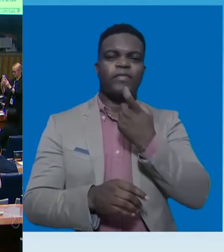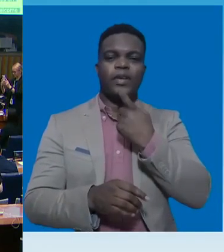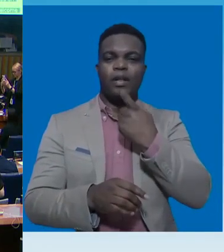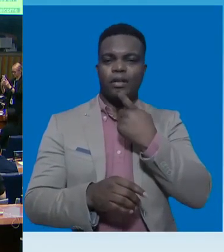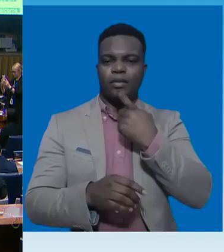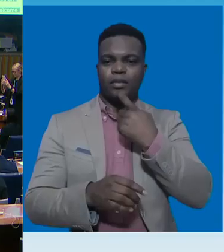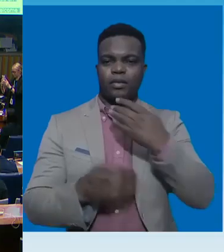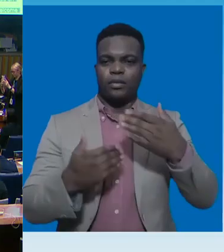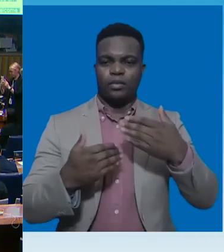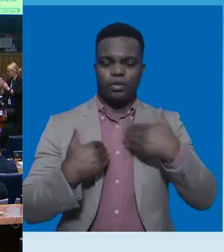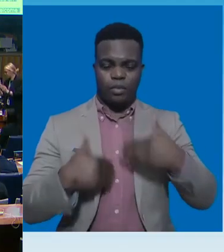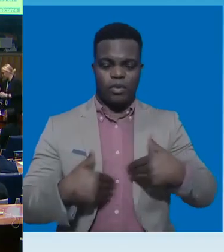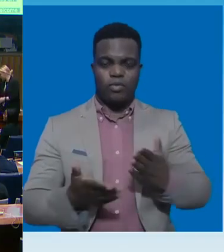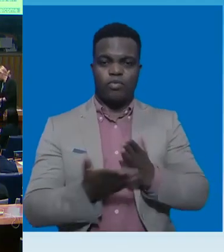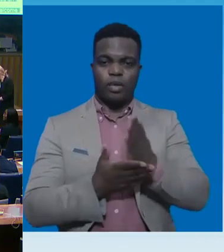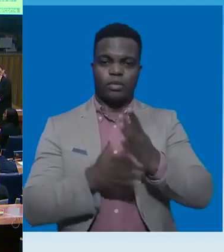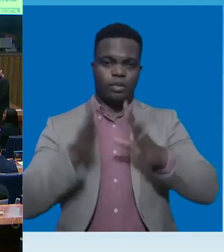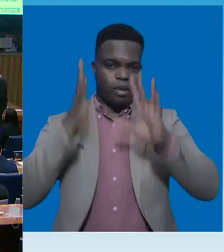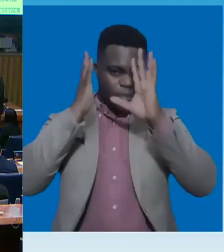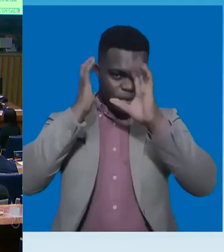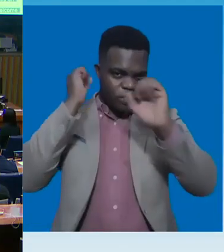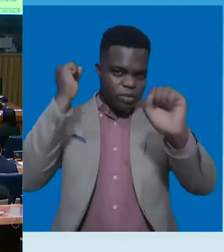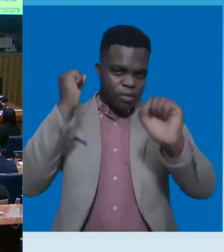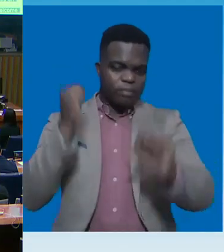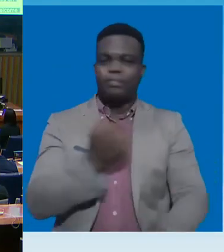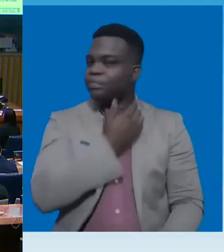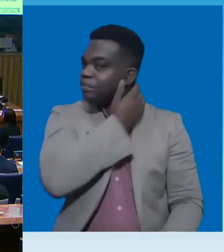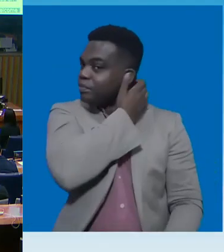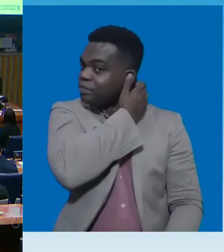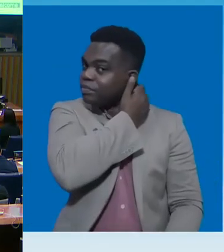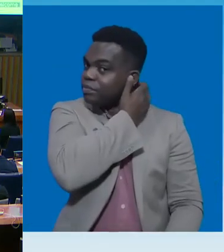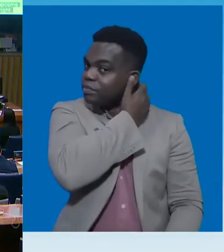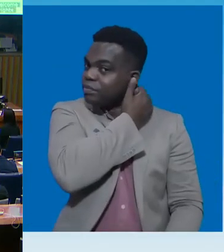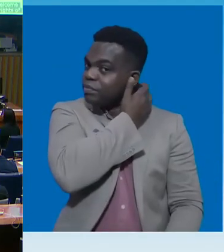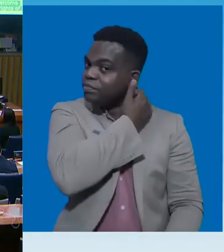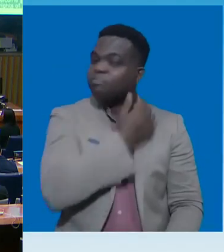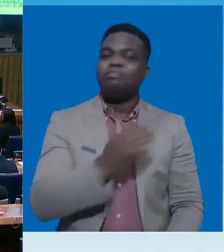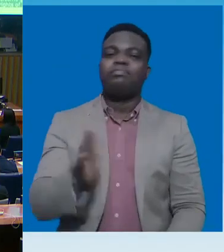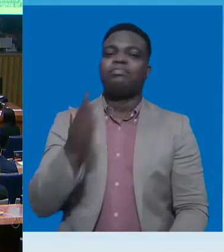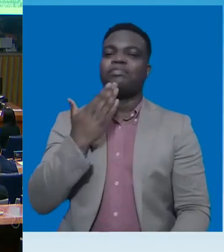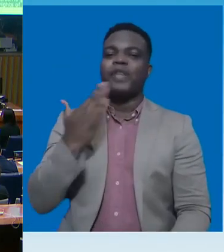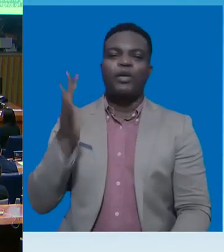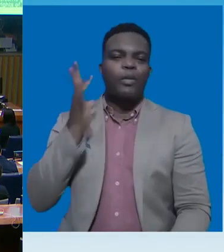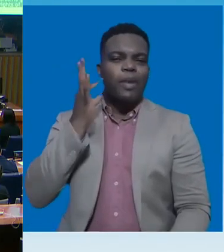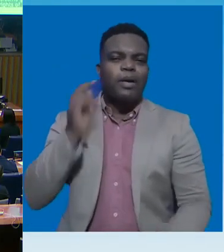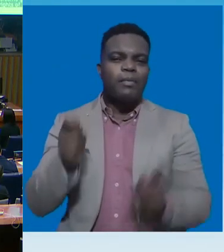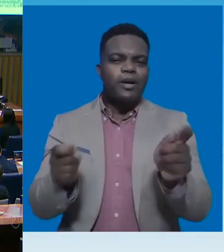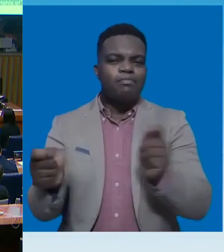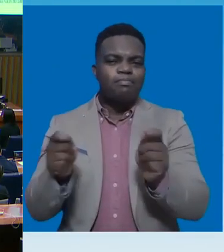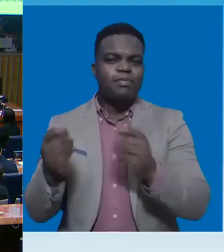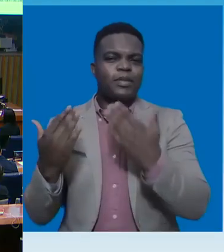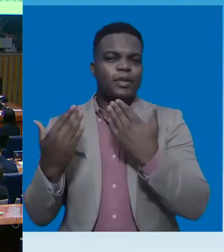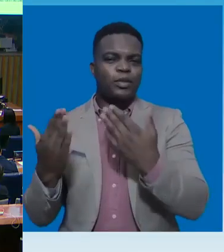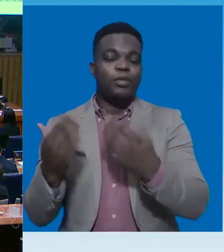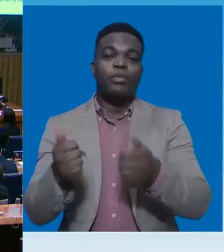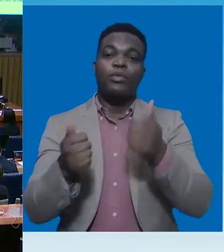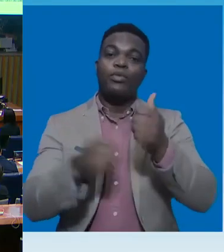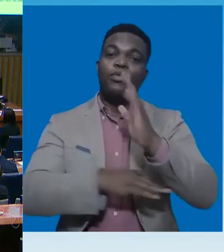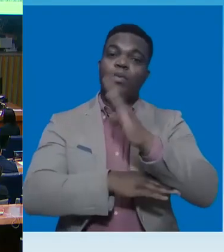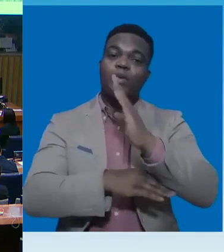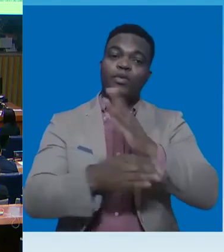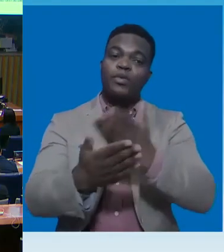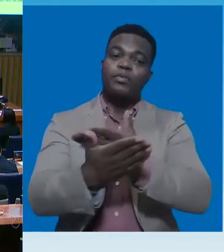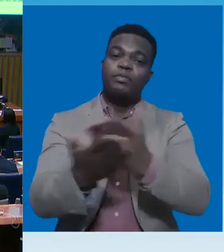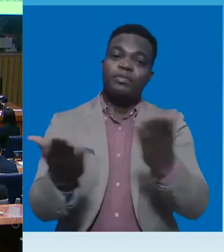Thank you very much, Madam Moderator, and good afternoon, everyone. It's a great pleasure to be here, and thank you so much for organizing